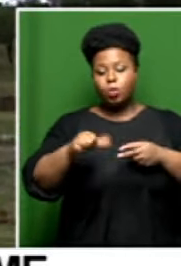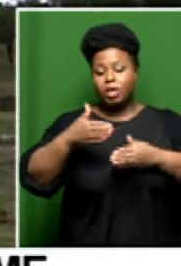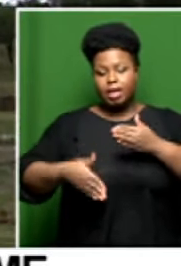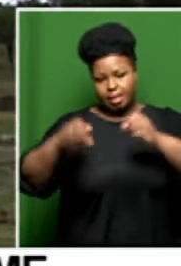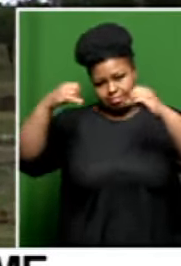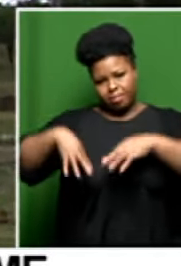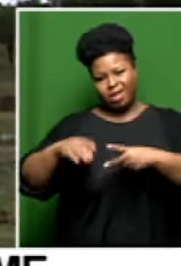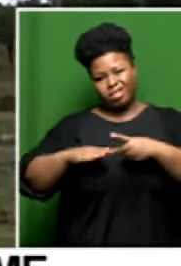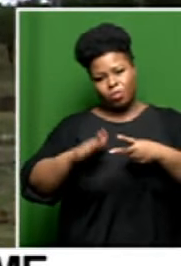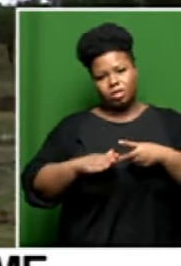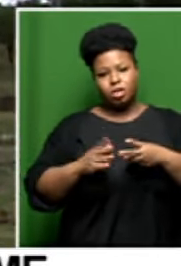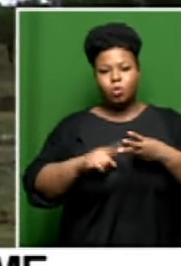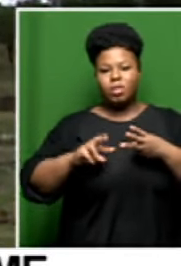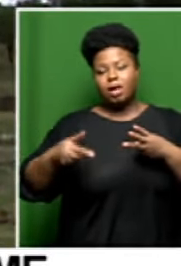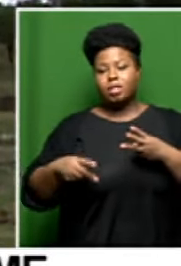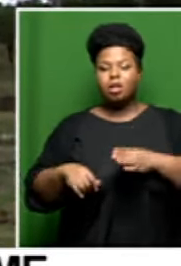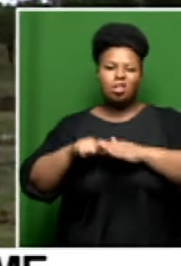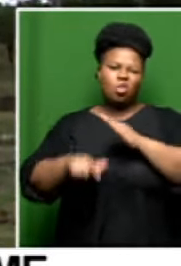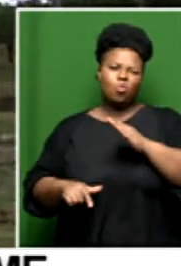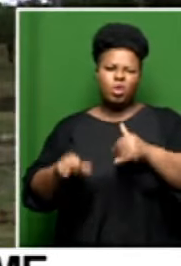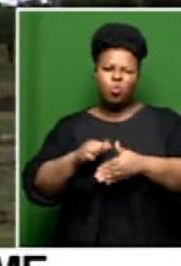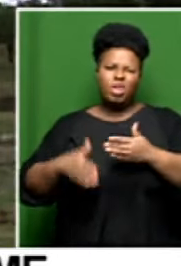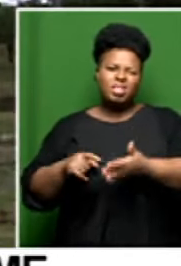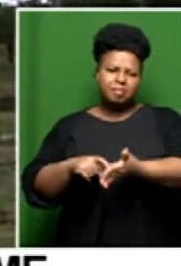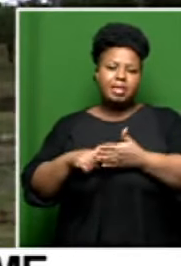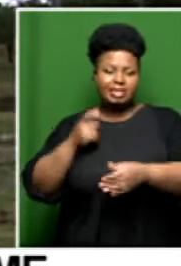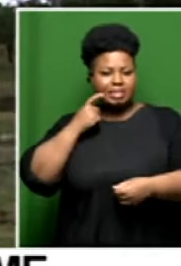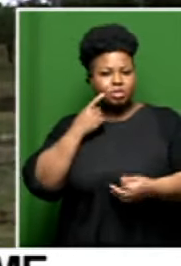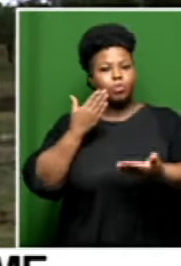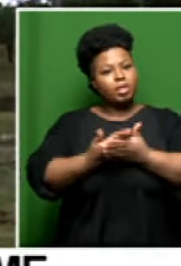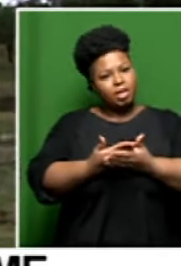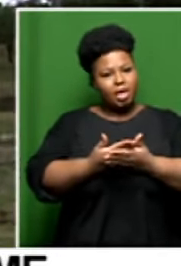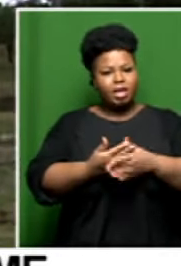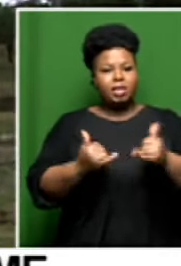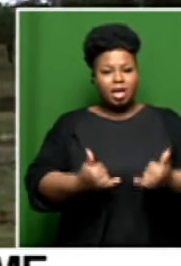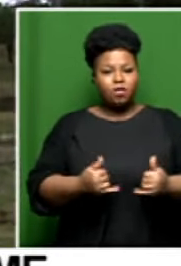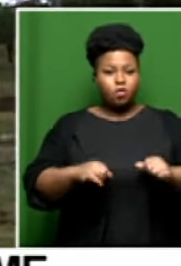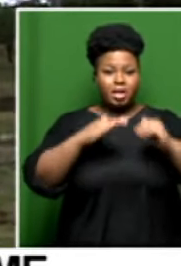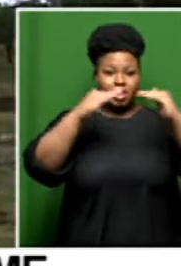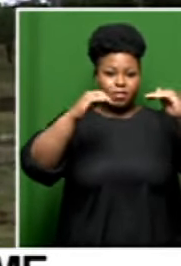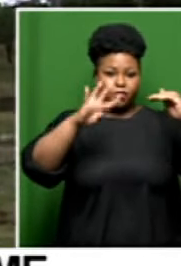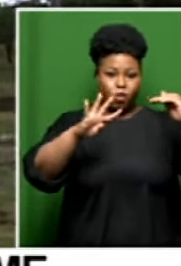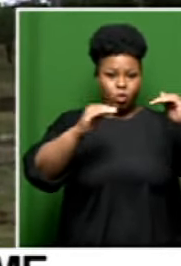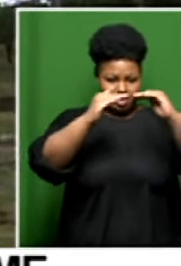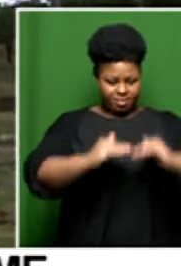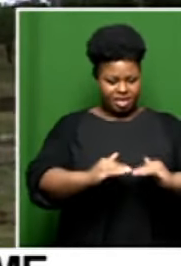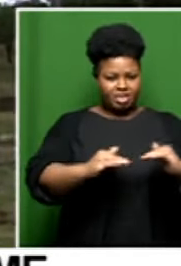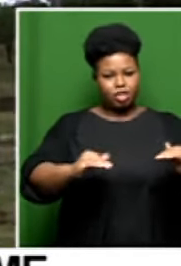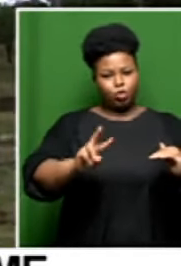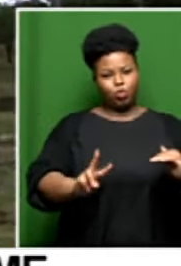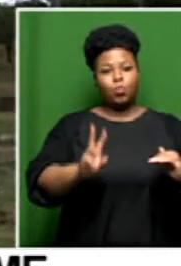weekend. Together with the low weekend demand, this will allow us to reduce the implementation of load shedding to stage